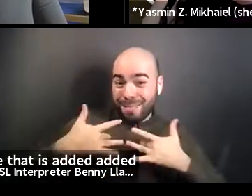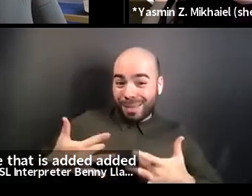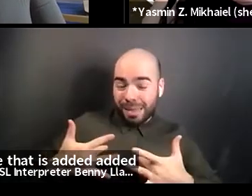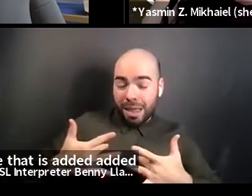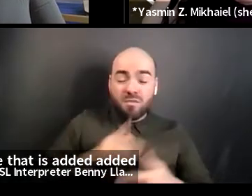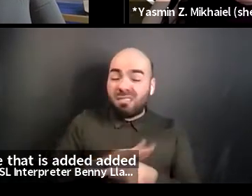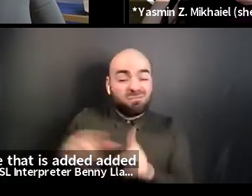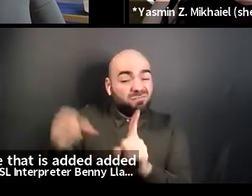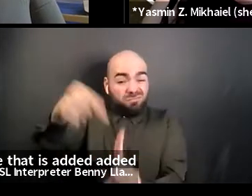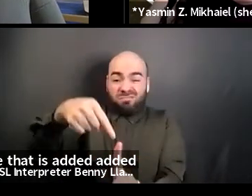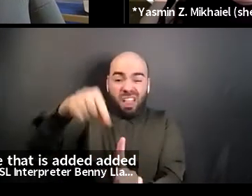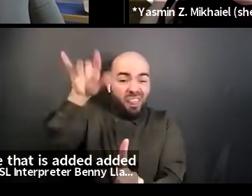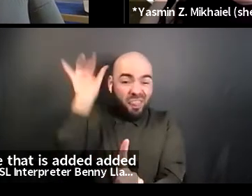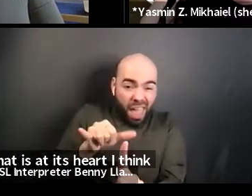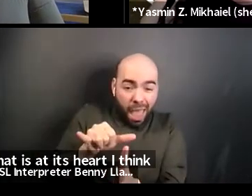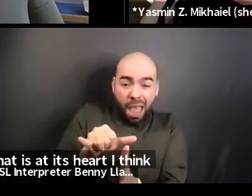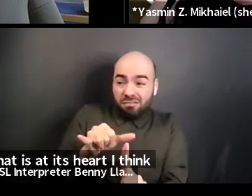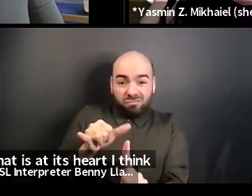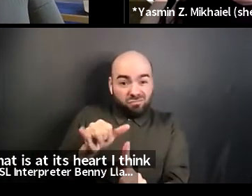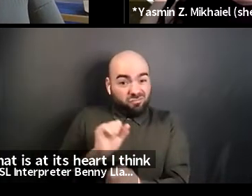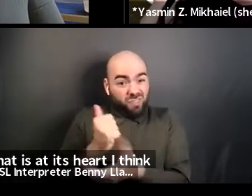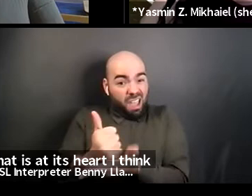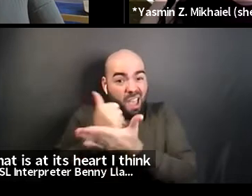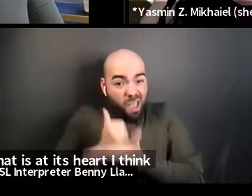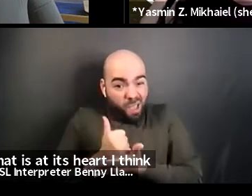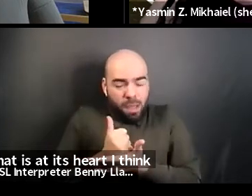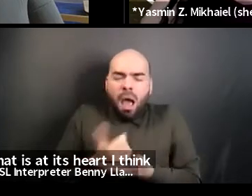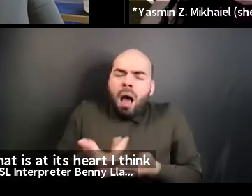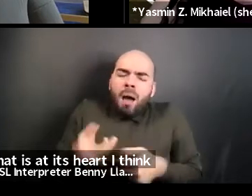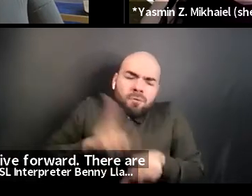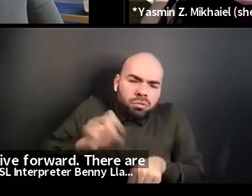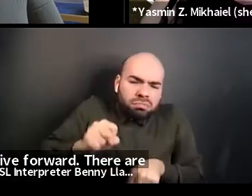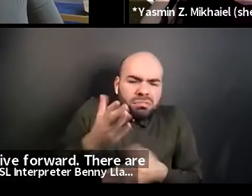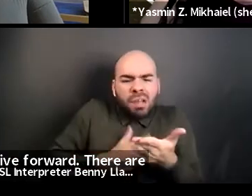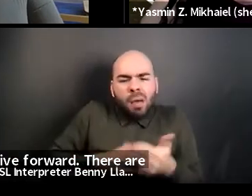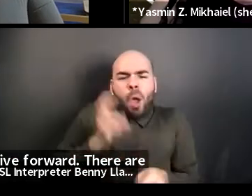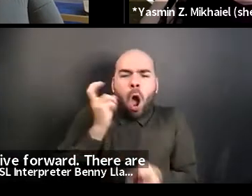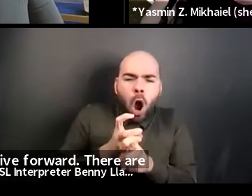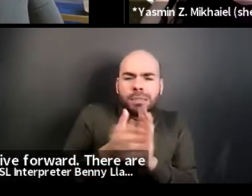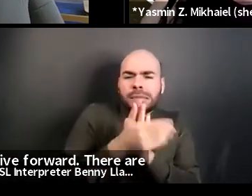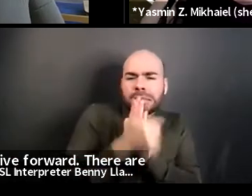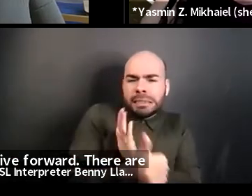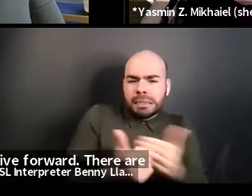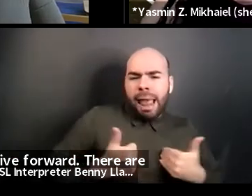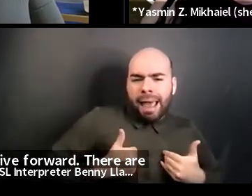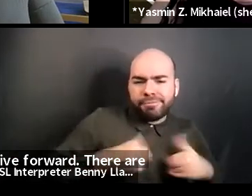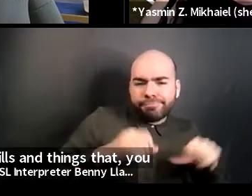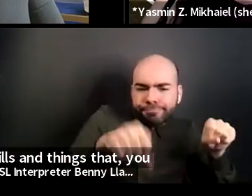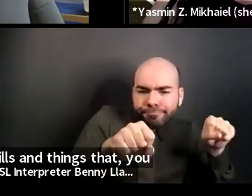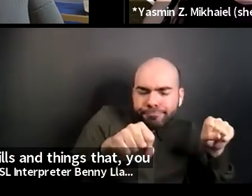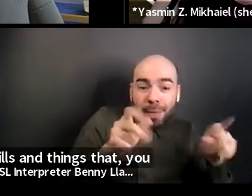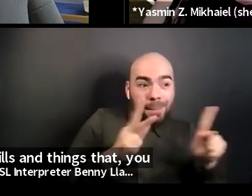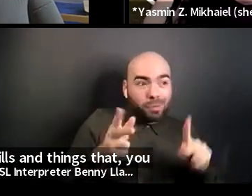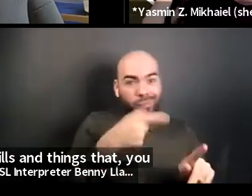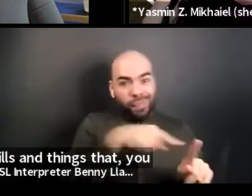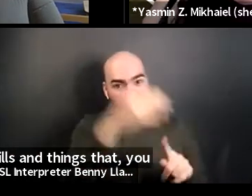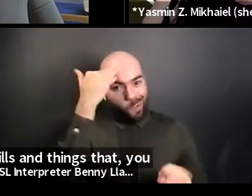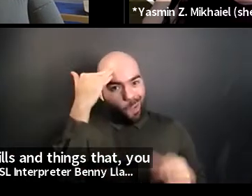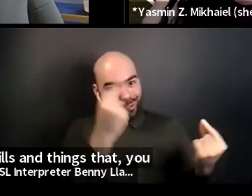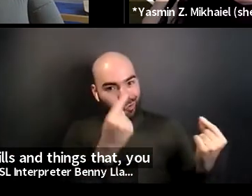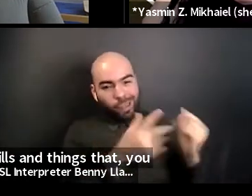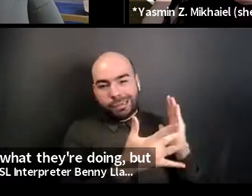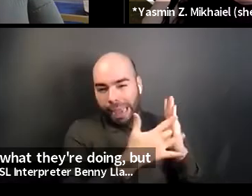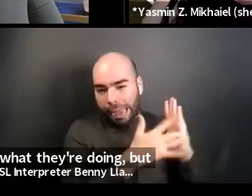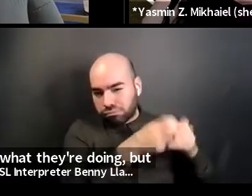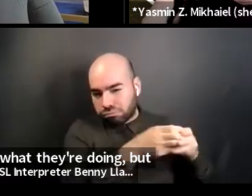think, a lot of what we do and drive forward. There are definitely like some hard skills and things that, you know, I those people know what they're doing, but on like a lot